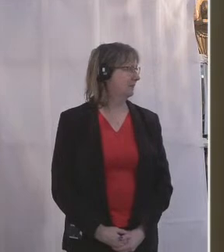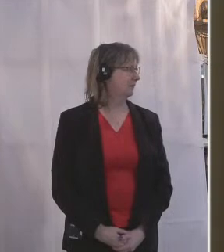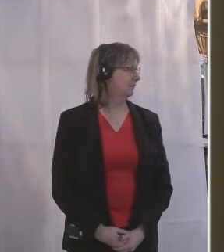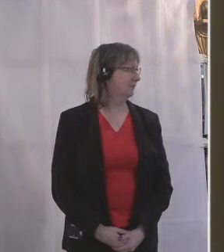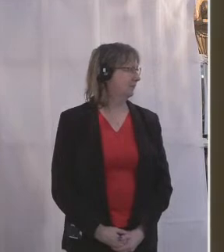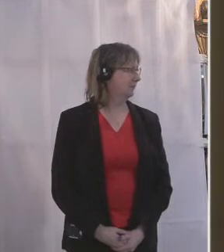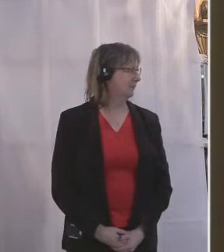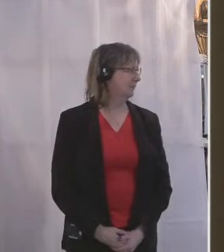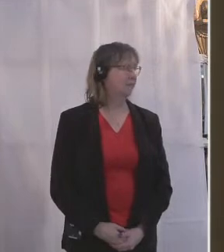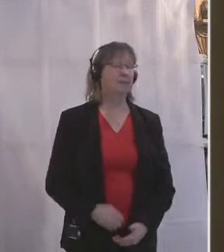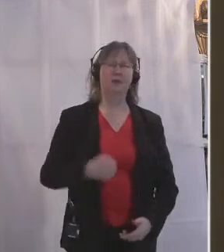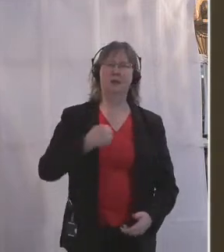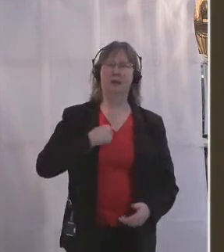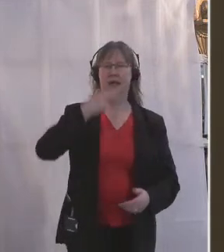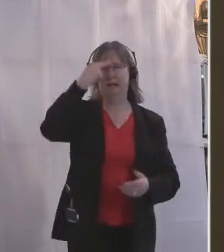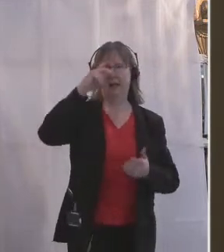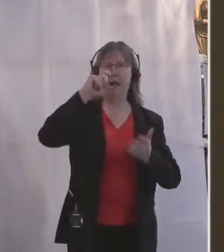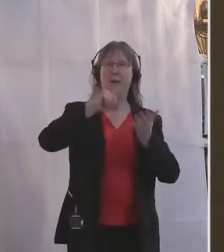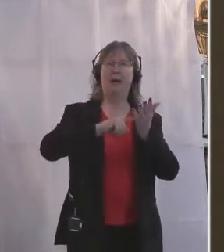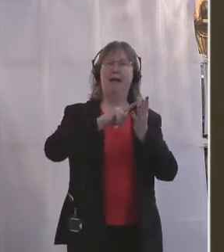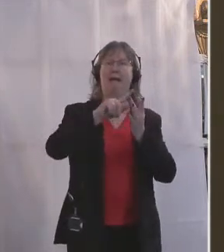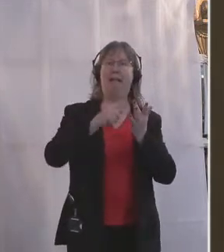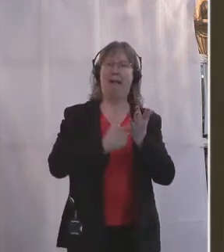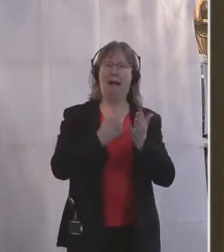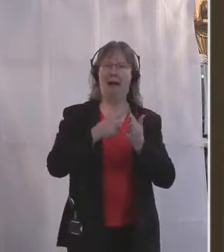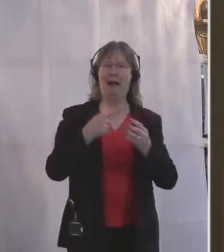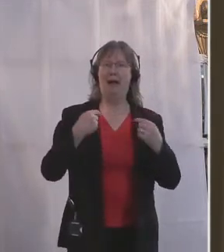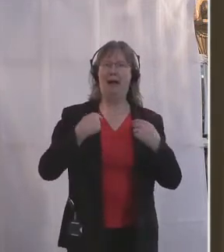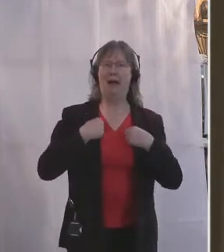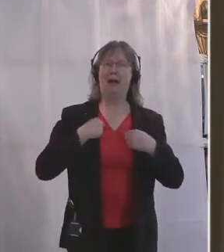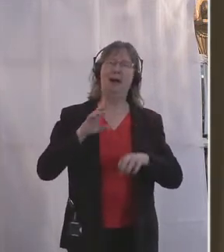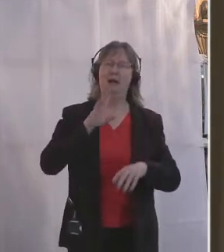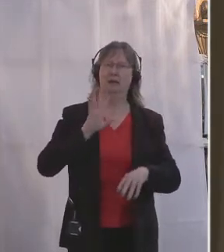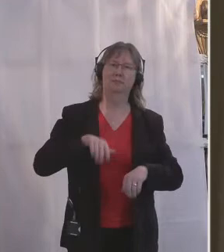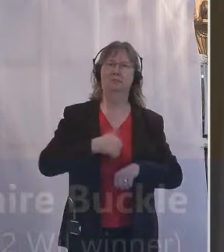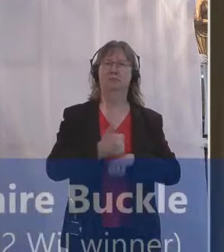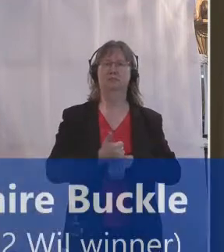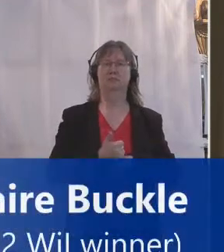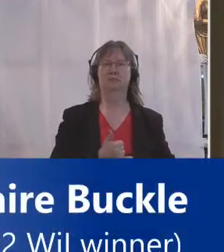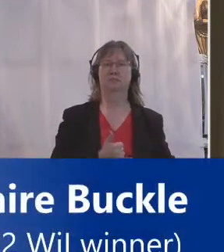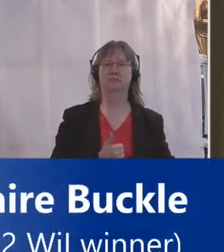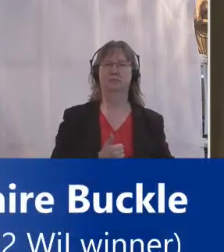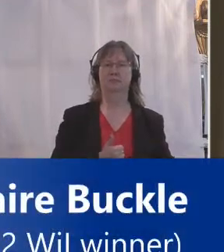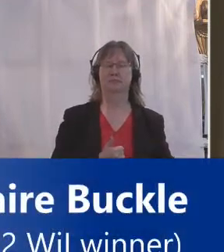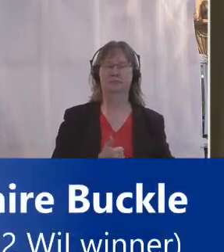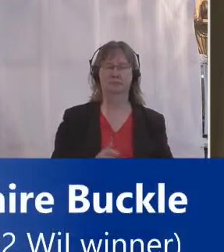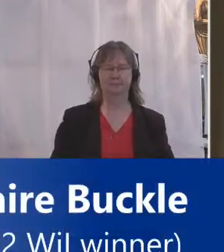actually, I am Claire, and I am the founder of a